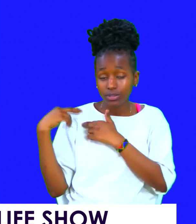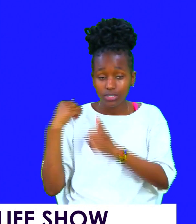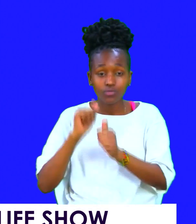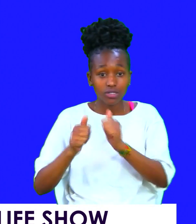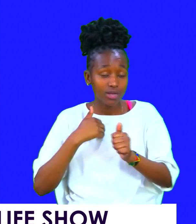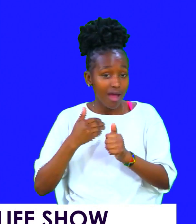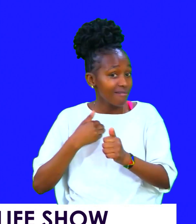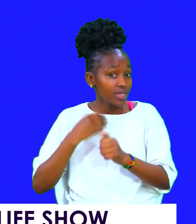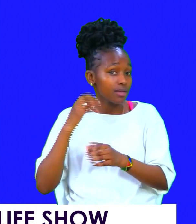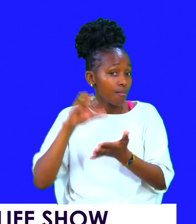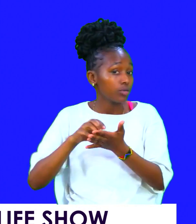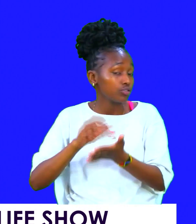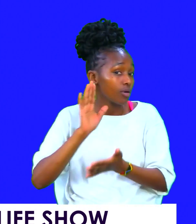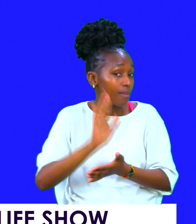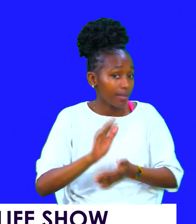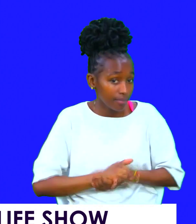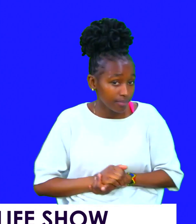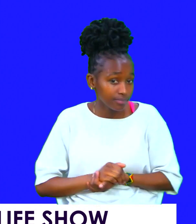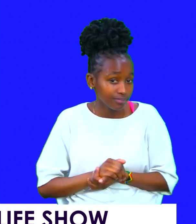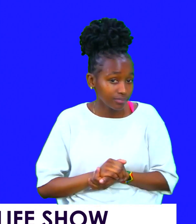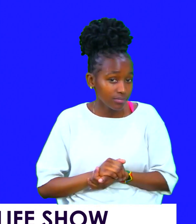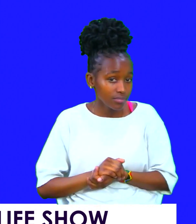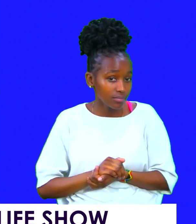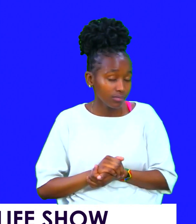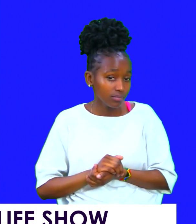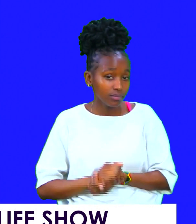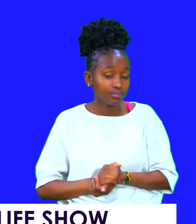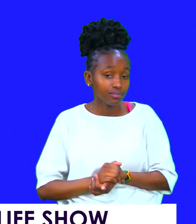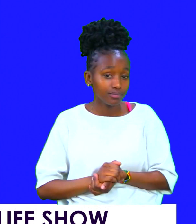The war lies in the bigger picture.